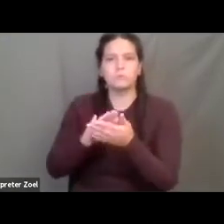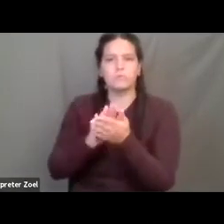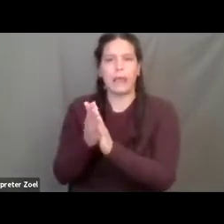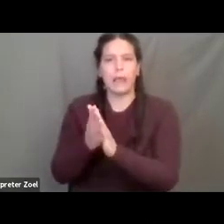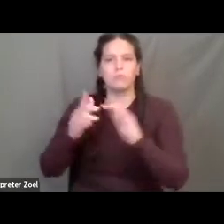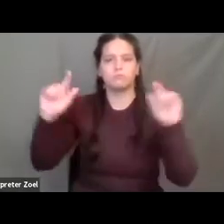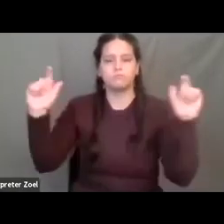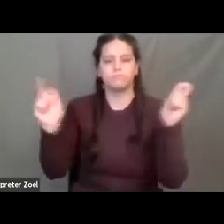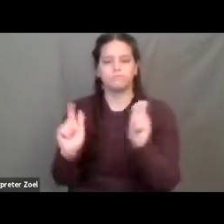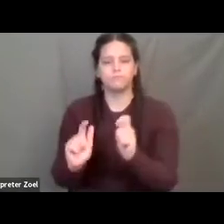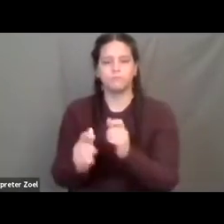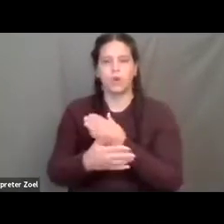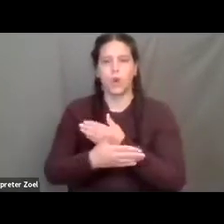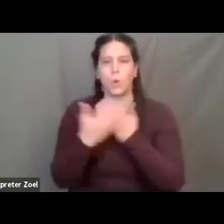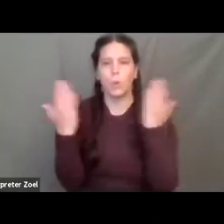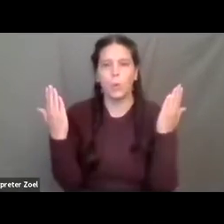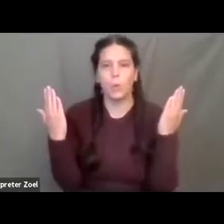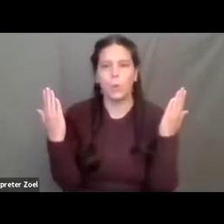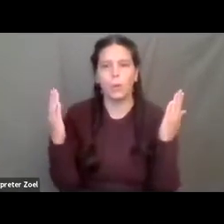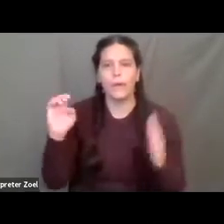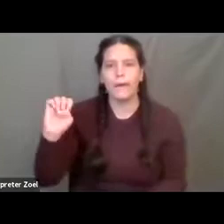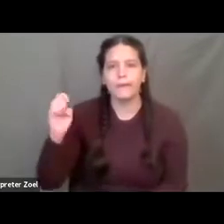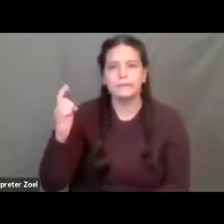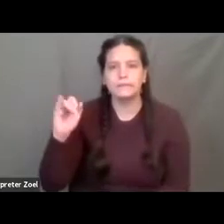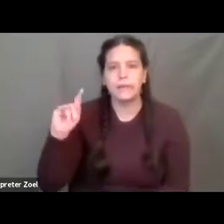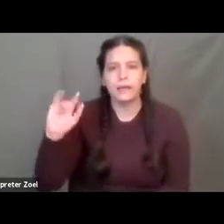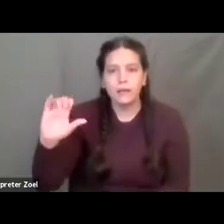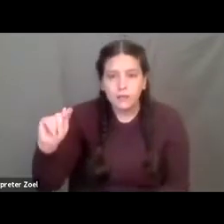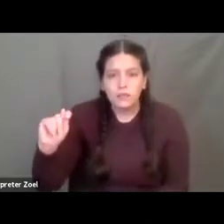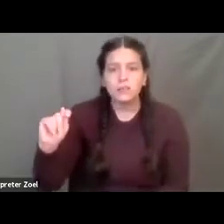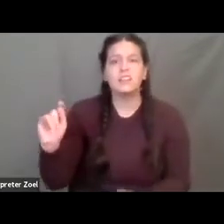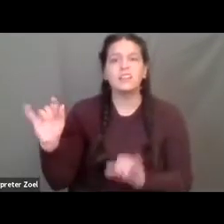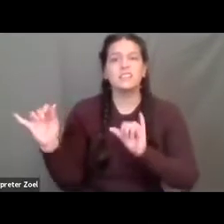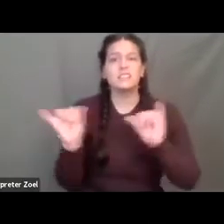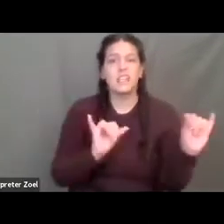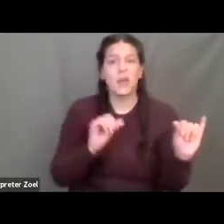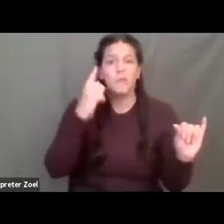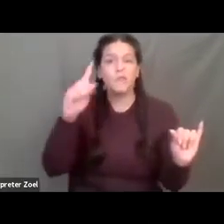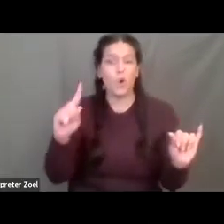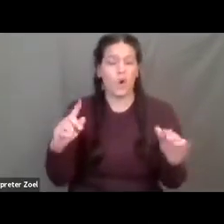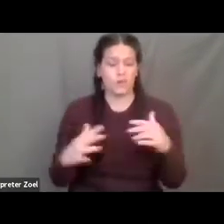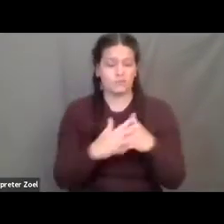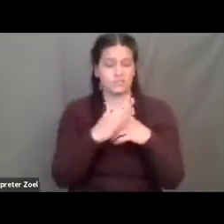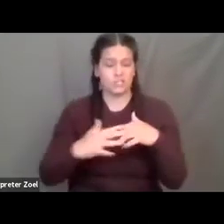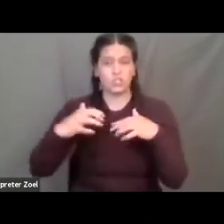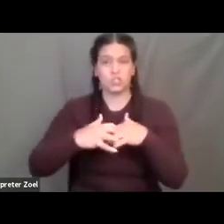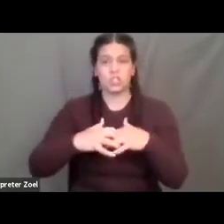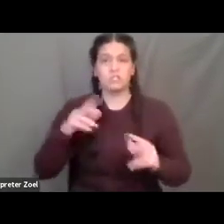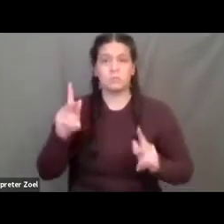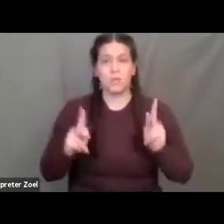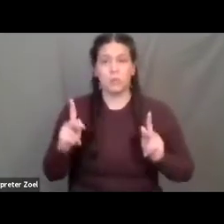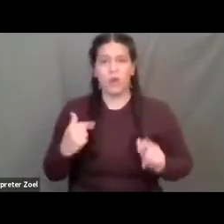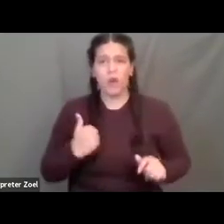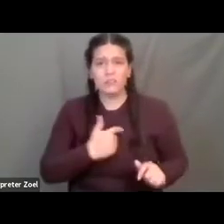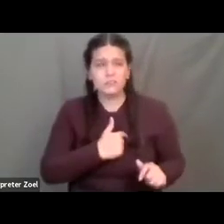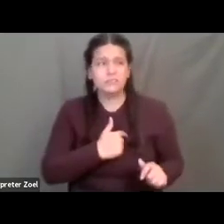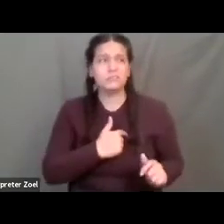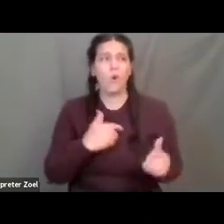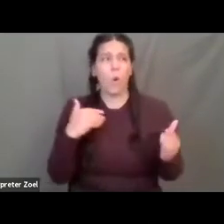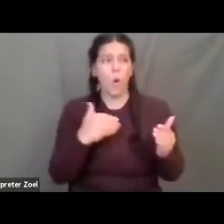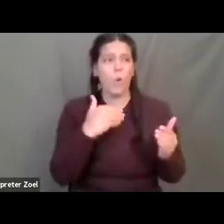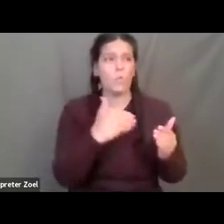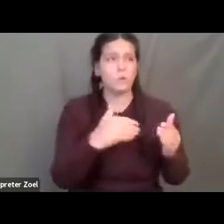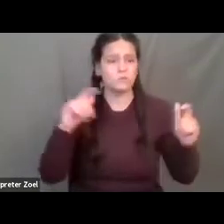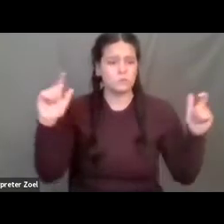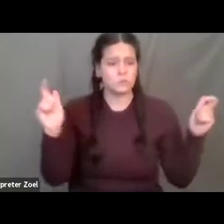were threatened with it um, because a lot of our people passed, a lot of our ancestors passed,